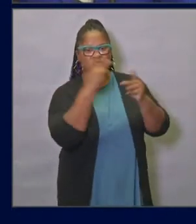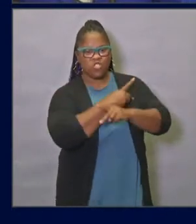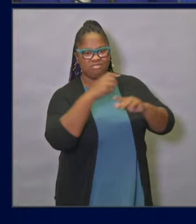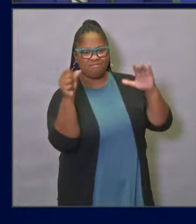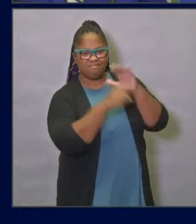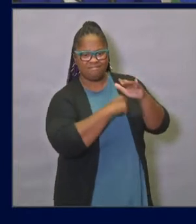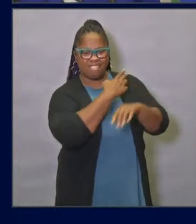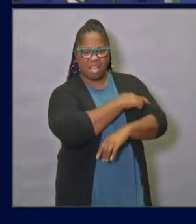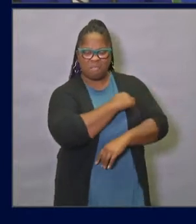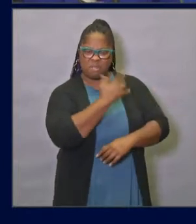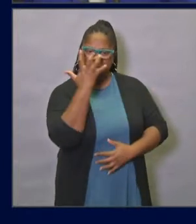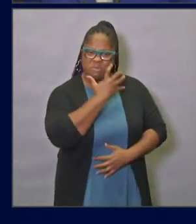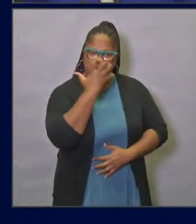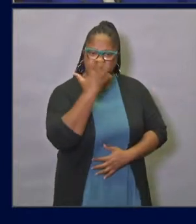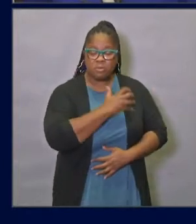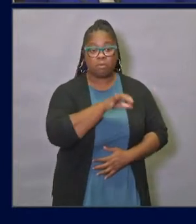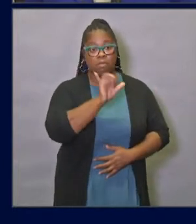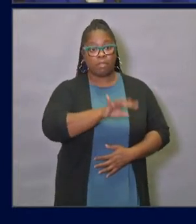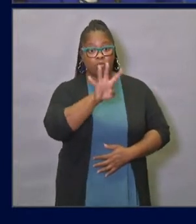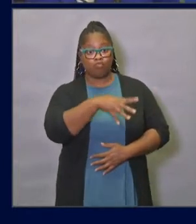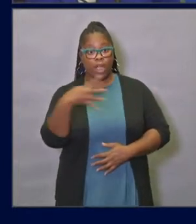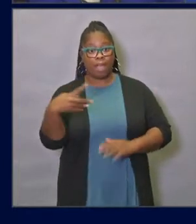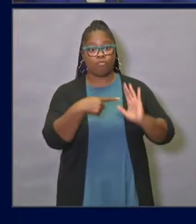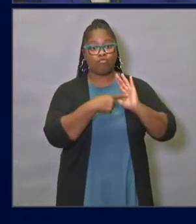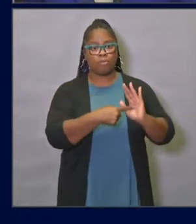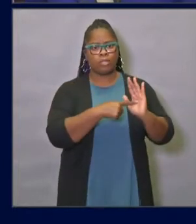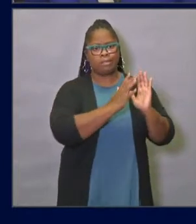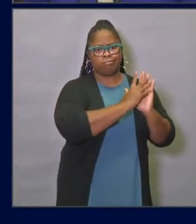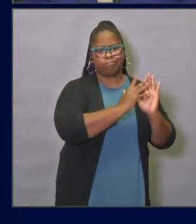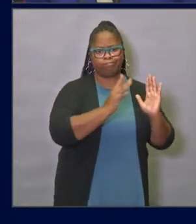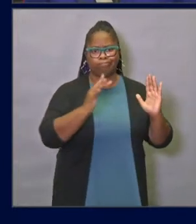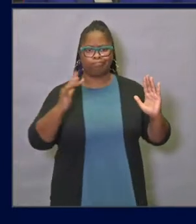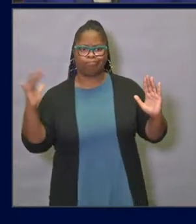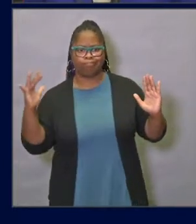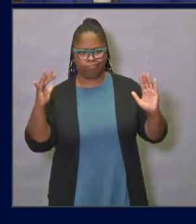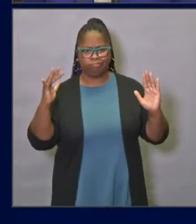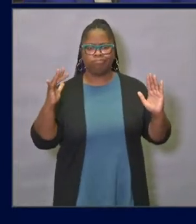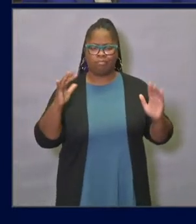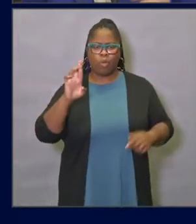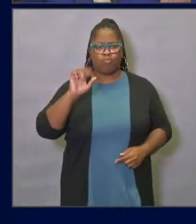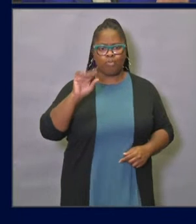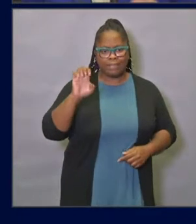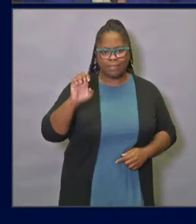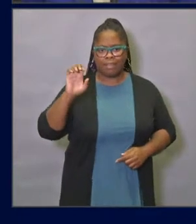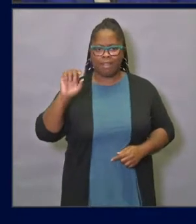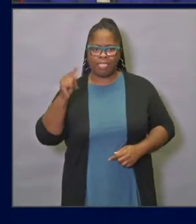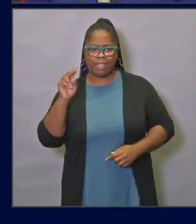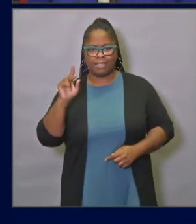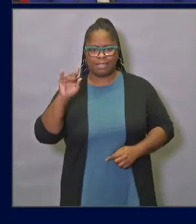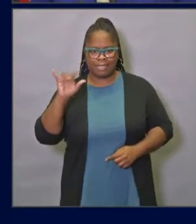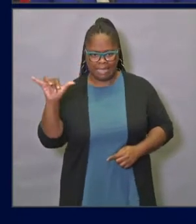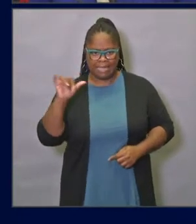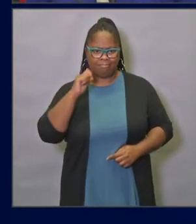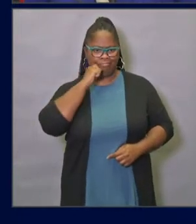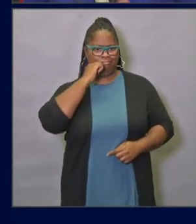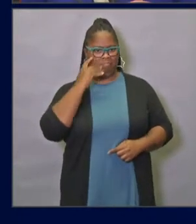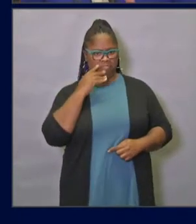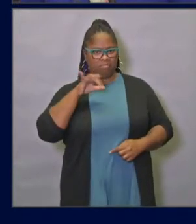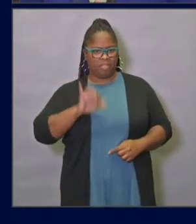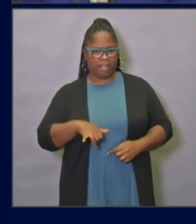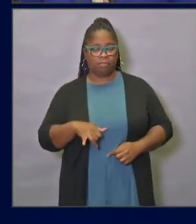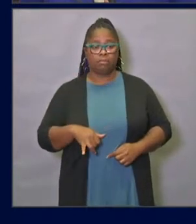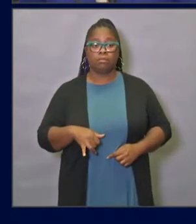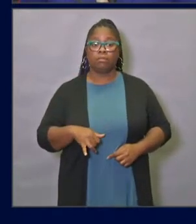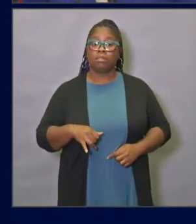This graph shows over time COVID-19 cases by race and ethnicity. These trend lines do show us that